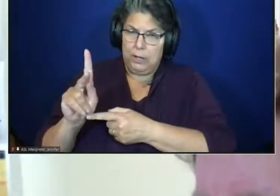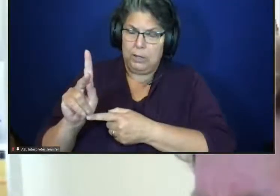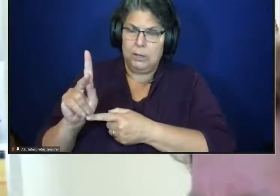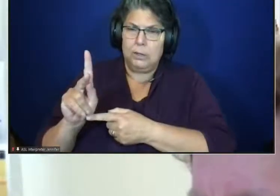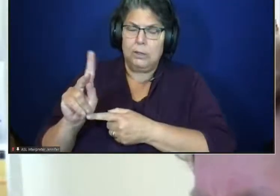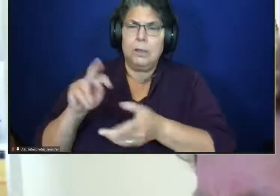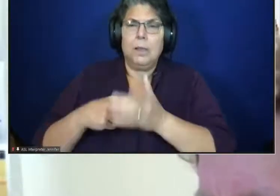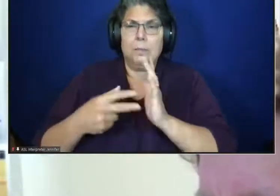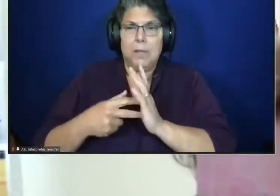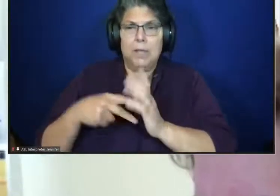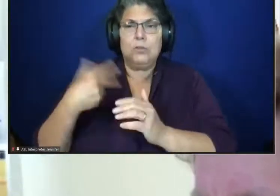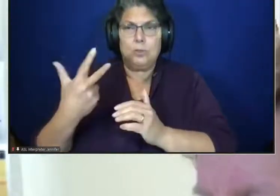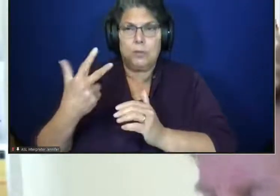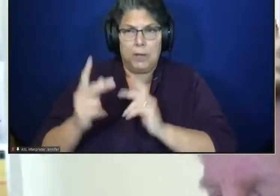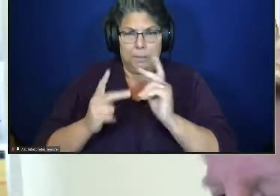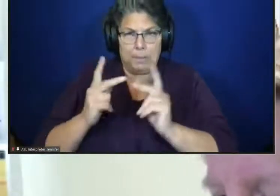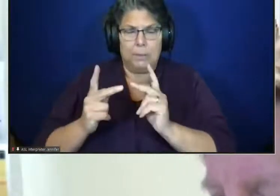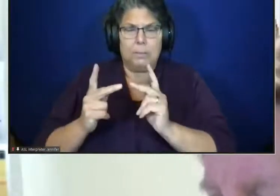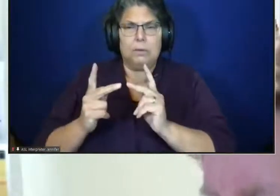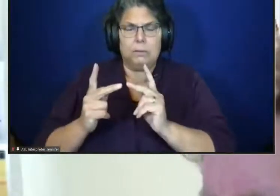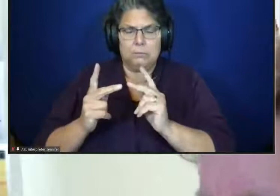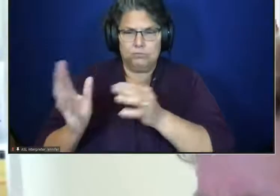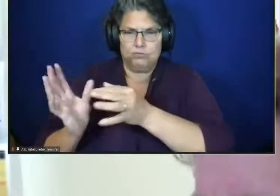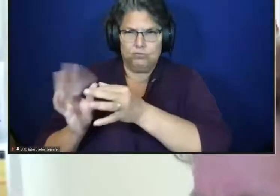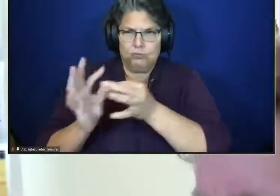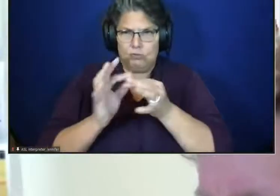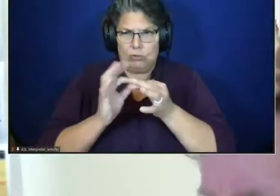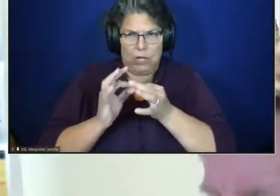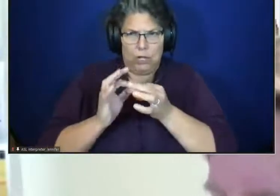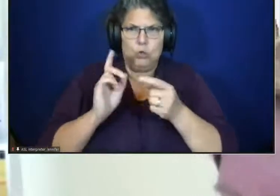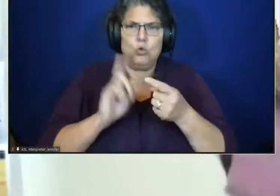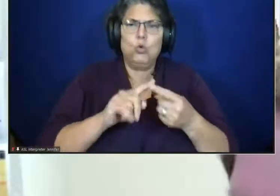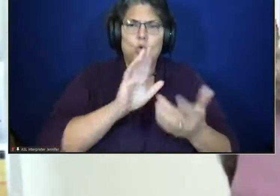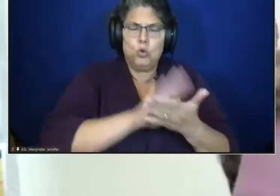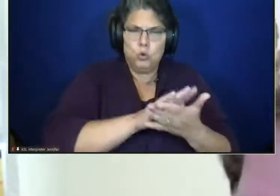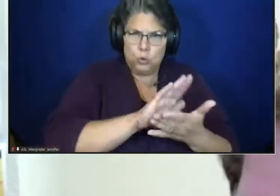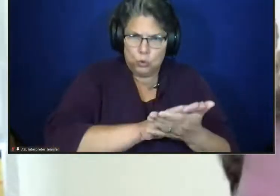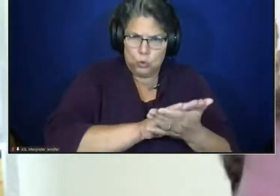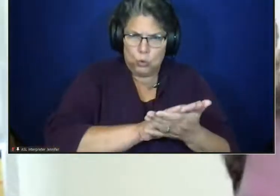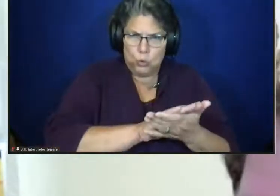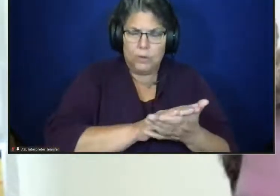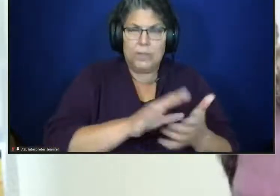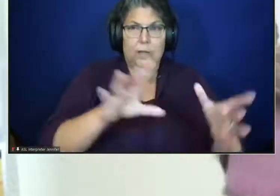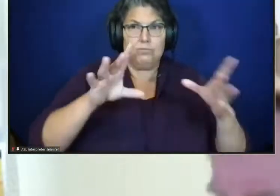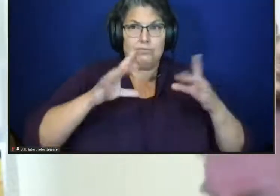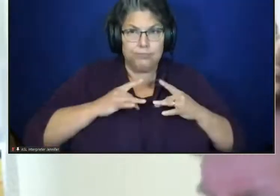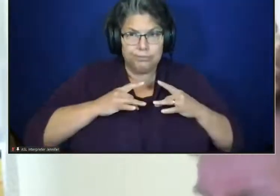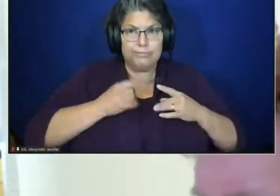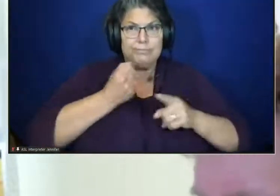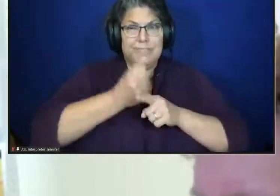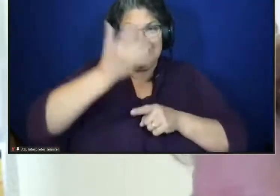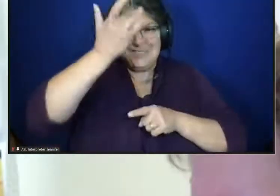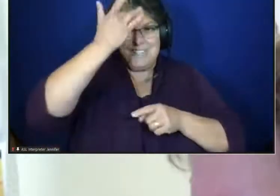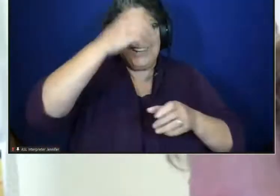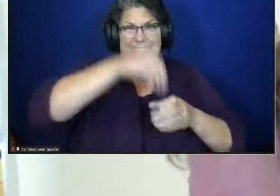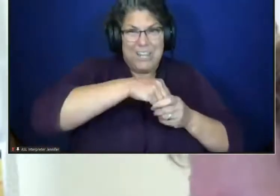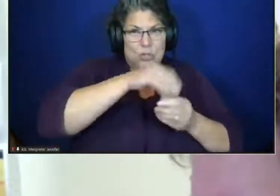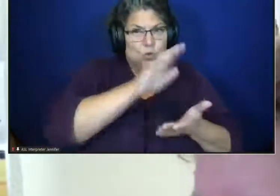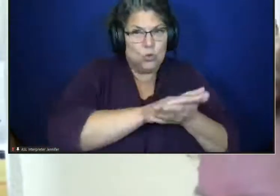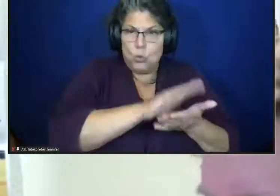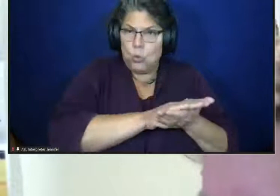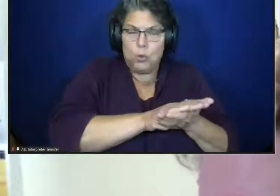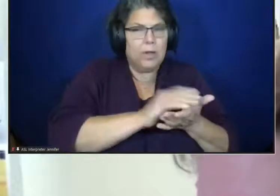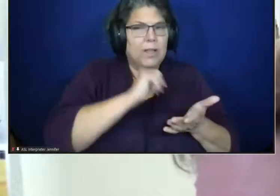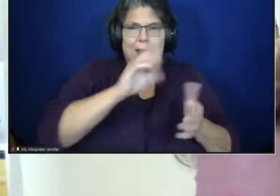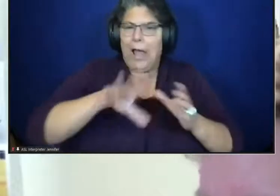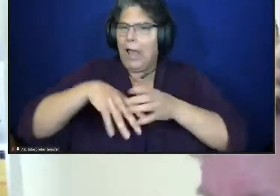3 people who are linked to the school that have caught it in the school, and they have not caught it outside the school